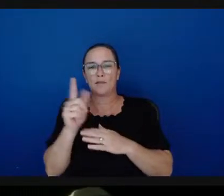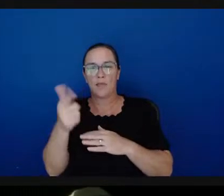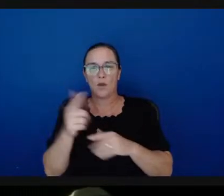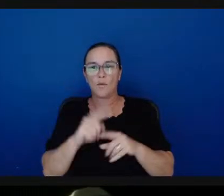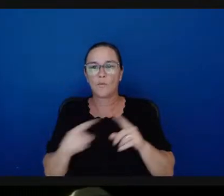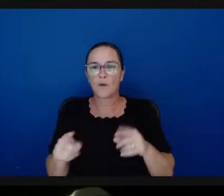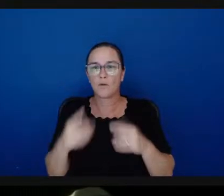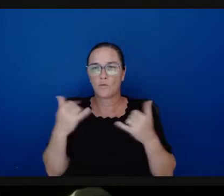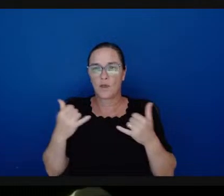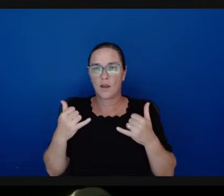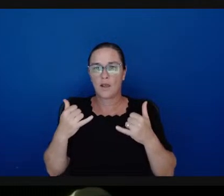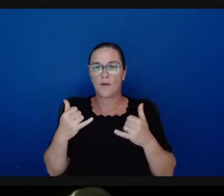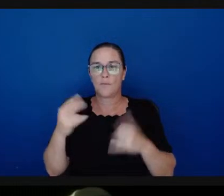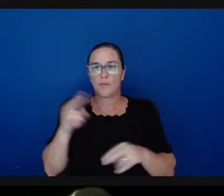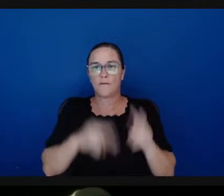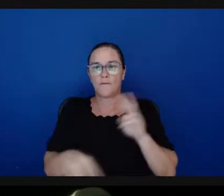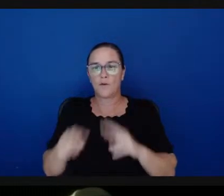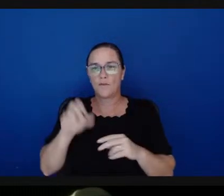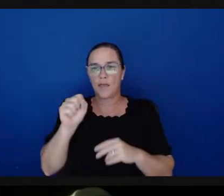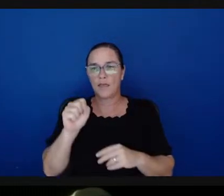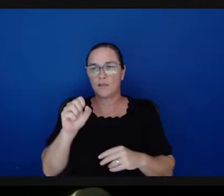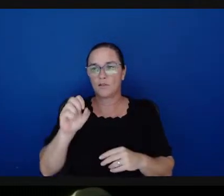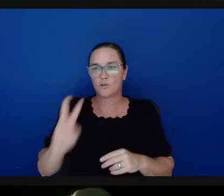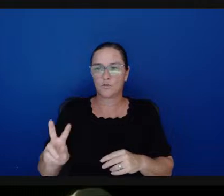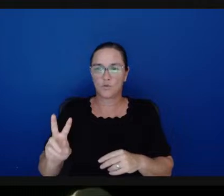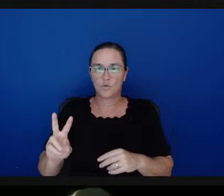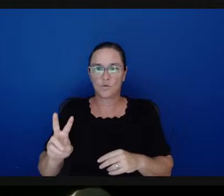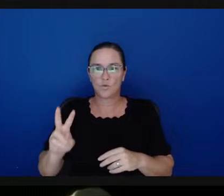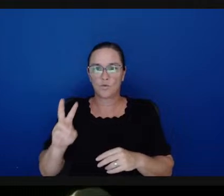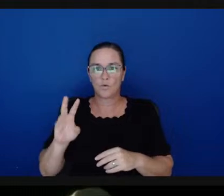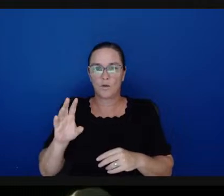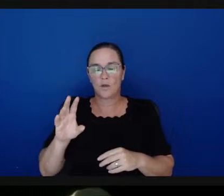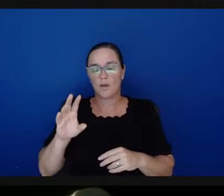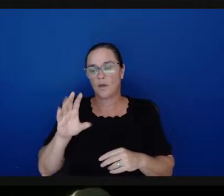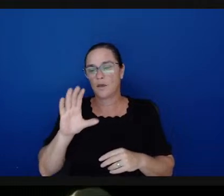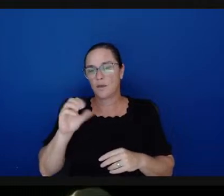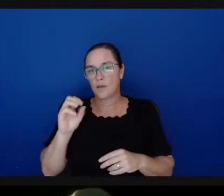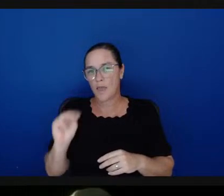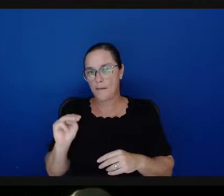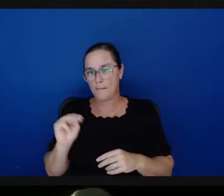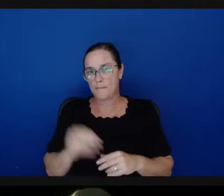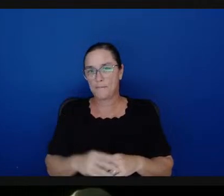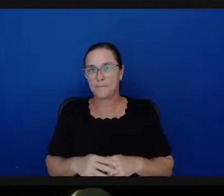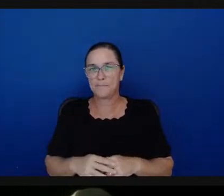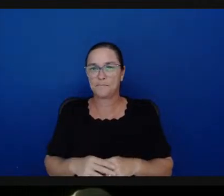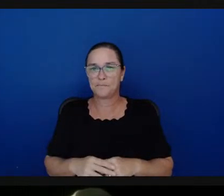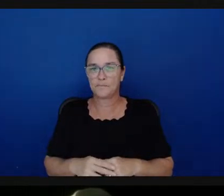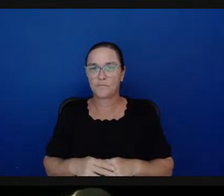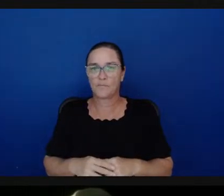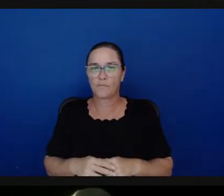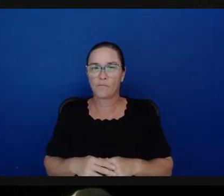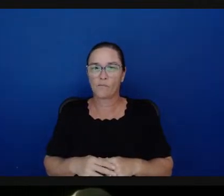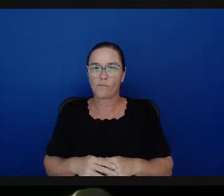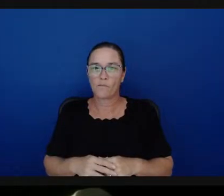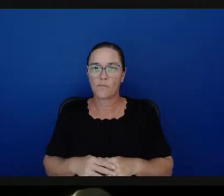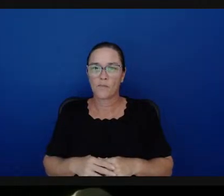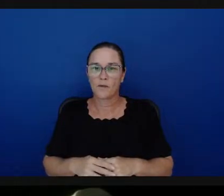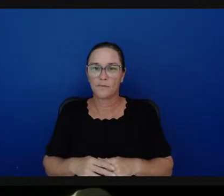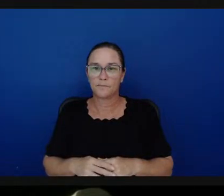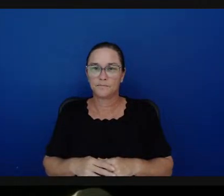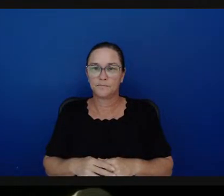the S2 camera right there. So let's look at a better resolution of that right there.